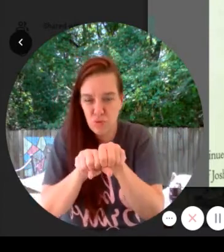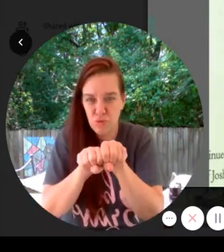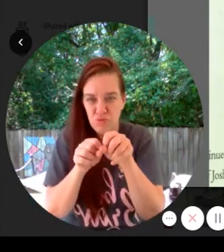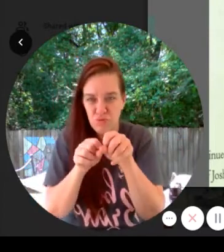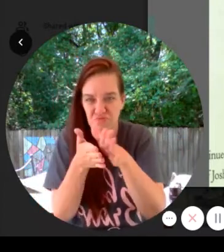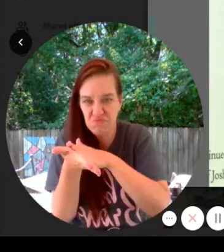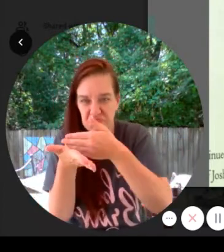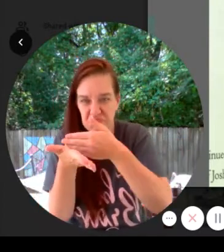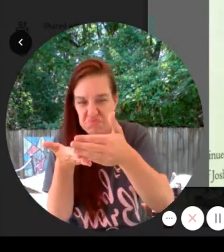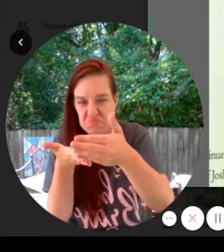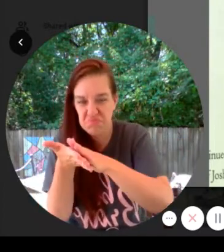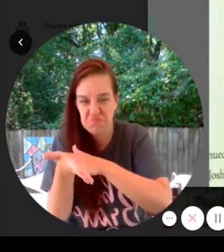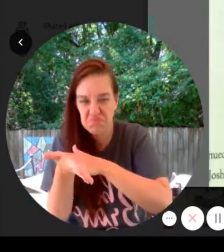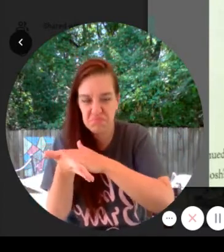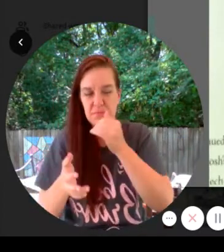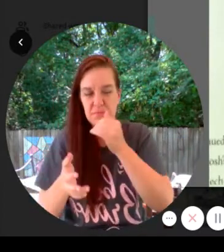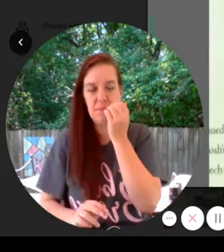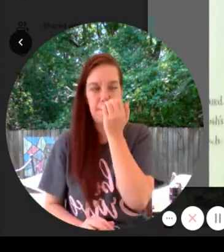Barkin's shoes.